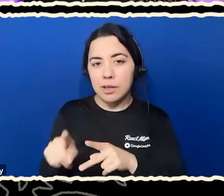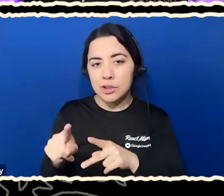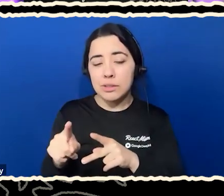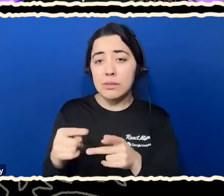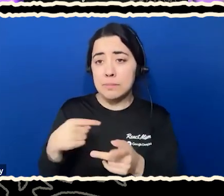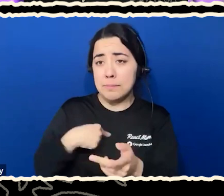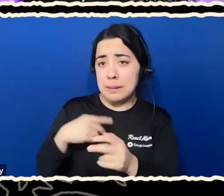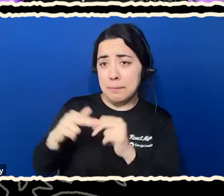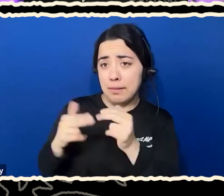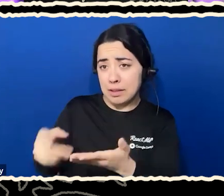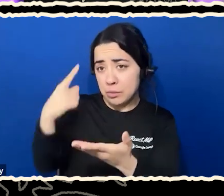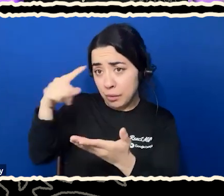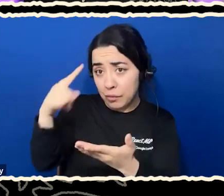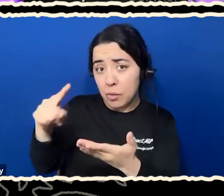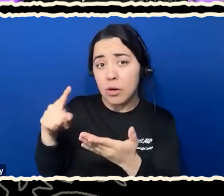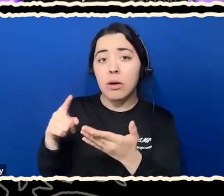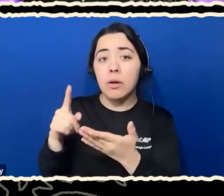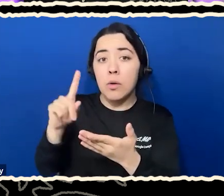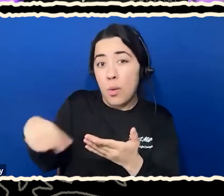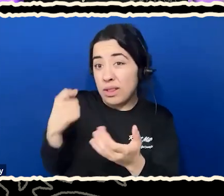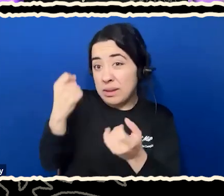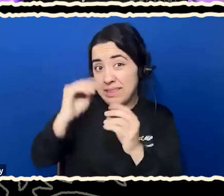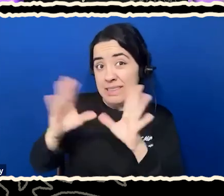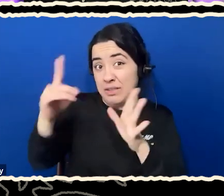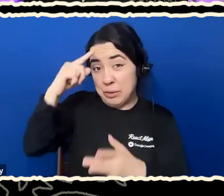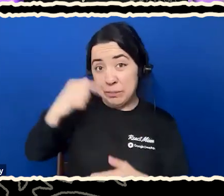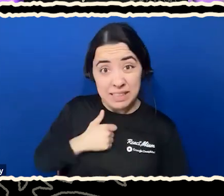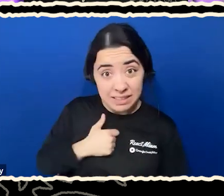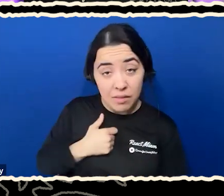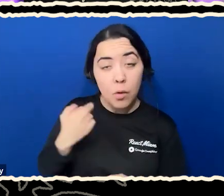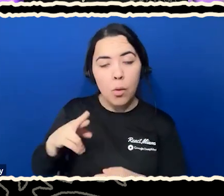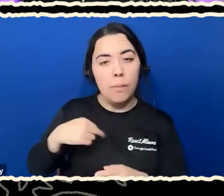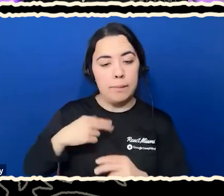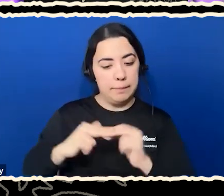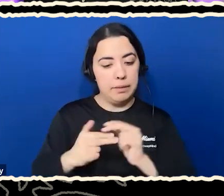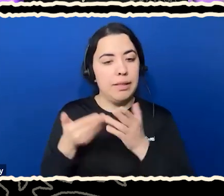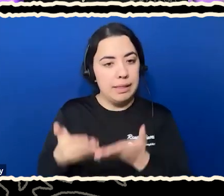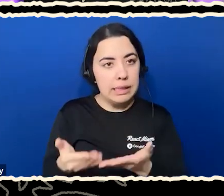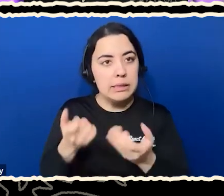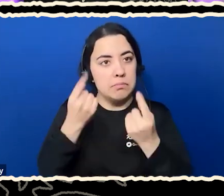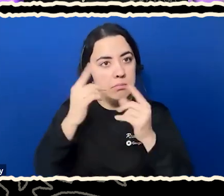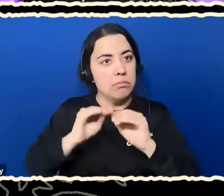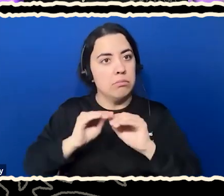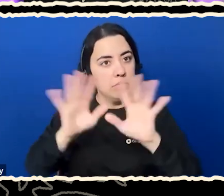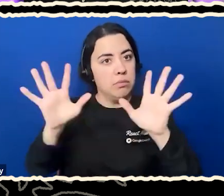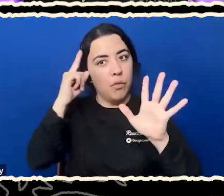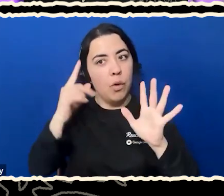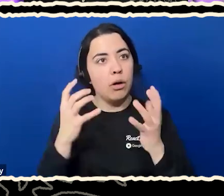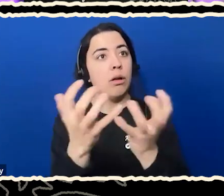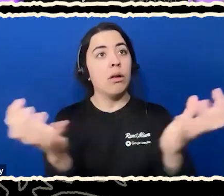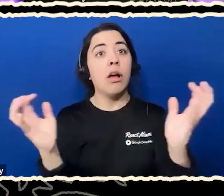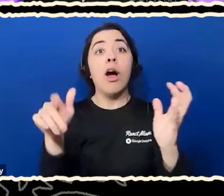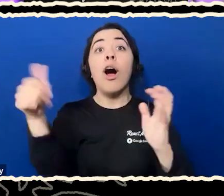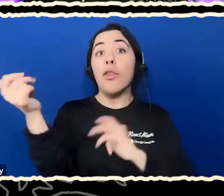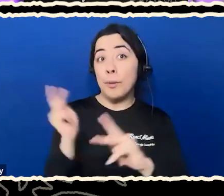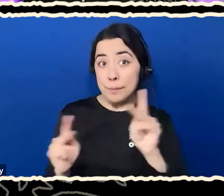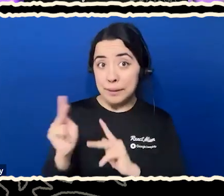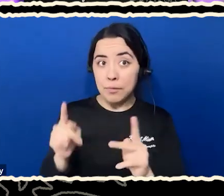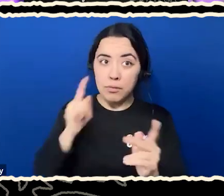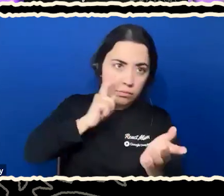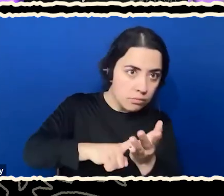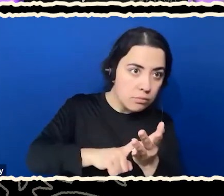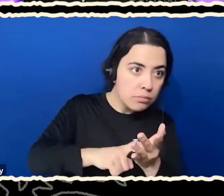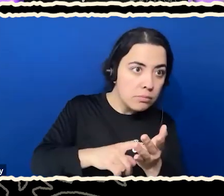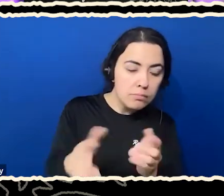building this in a way that only makes sense to me, or am I building something that other people can actually pick up, understand,